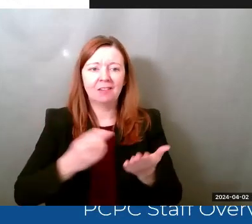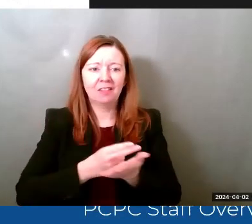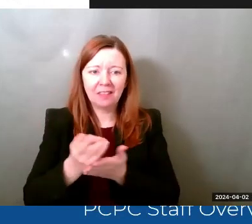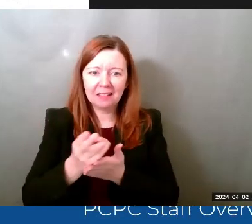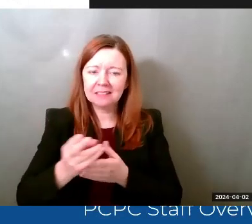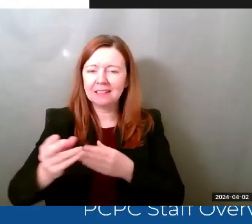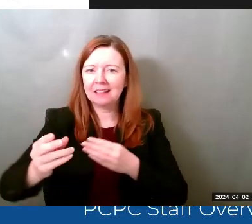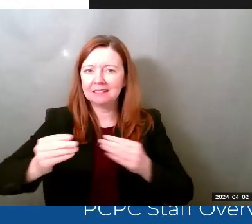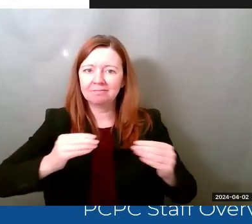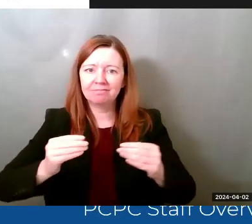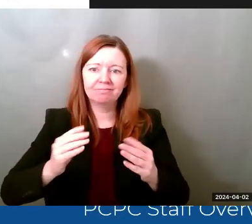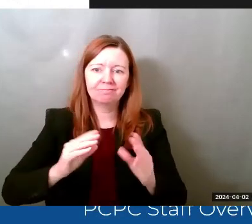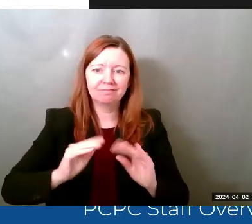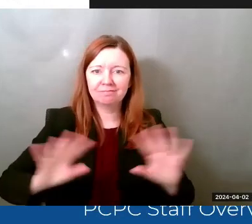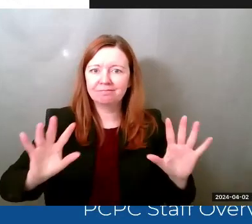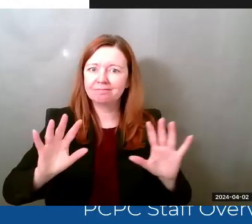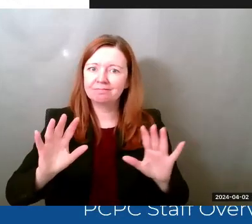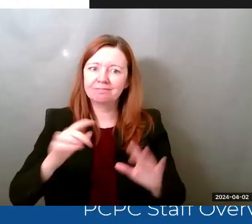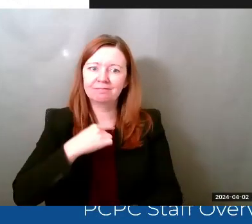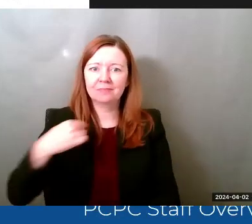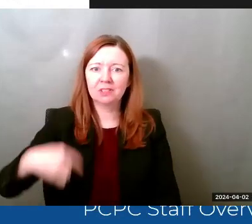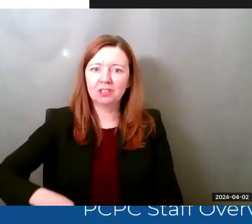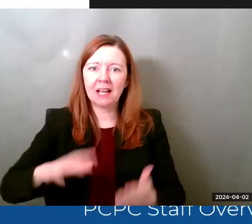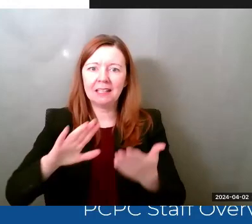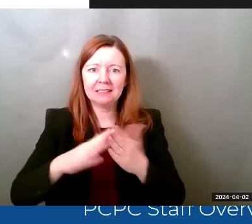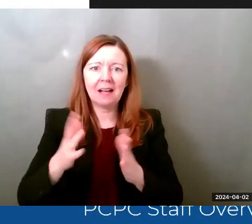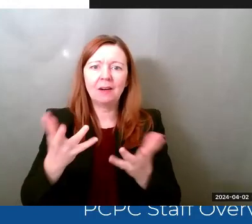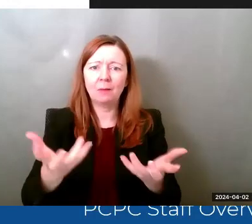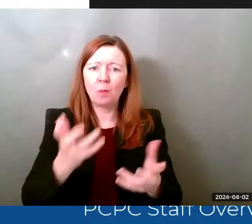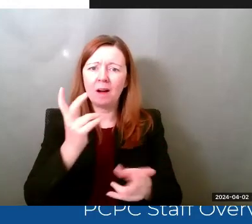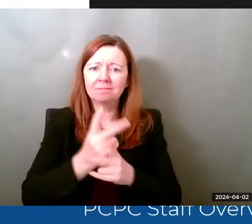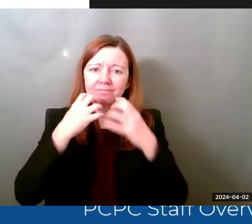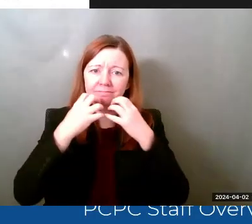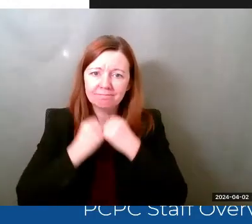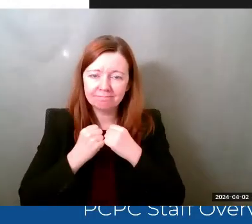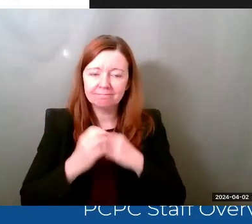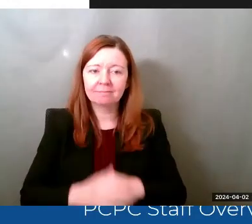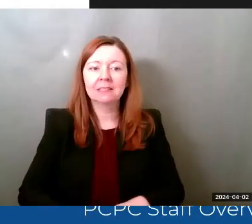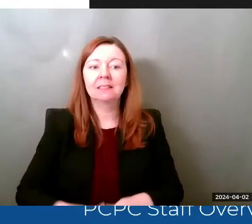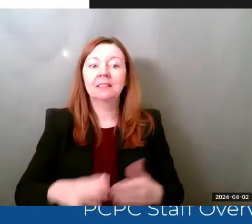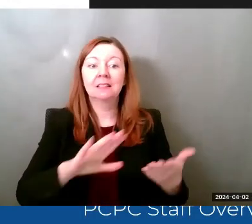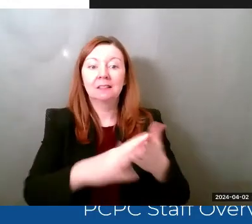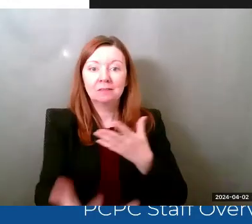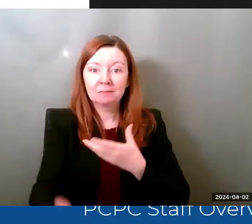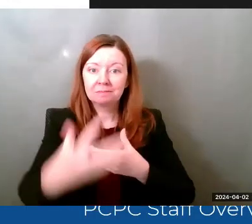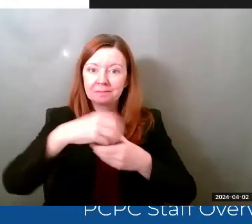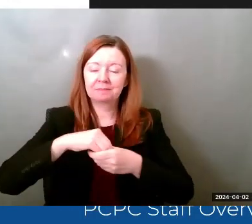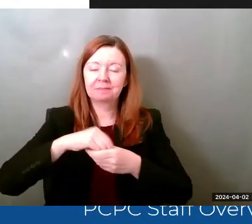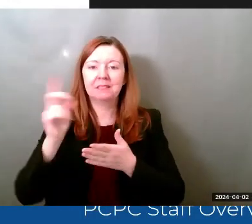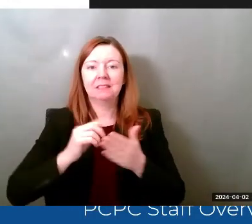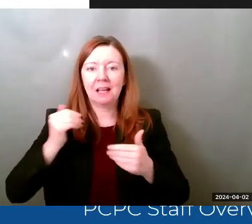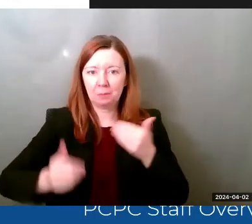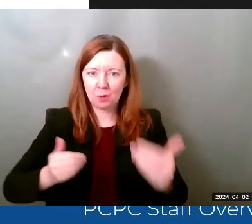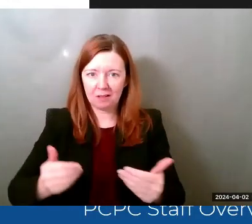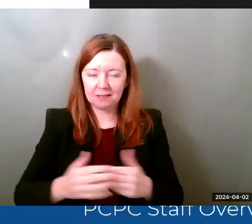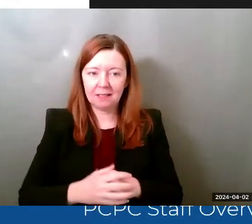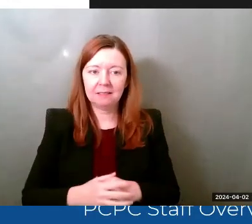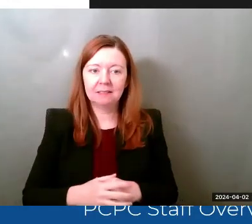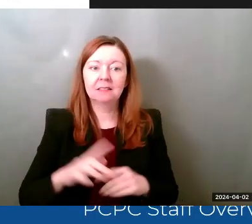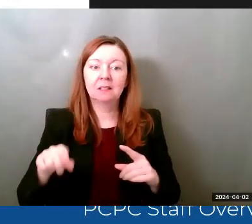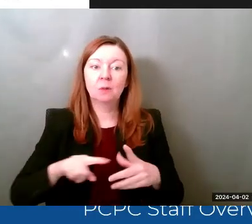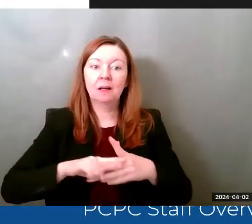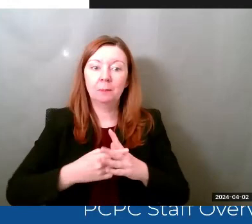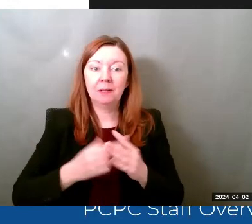dynamic Chinatown, and that they want to keep it that way. They envision bringing the community into the design process once it